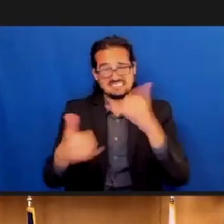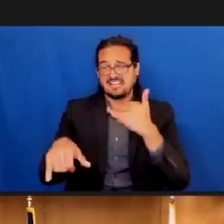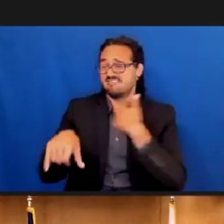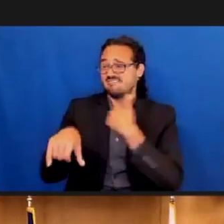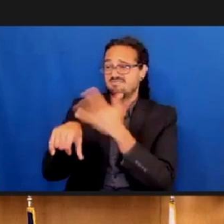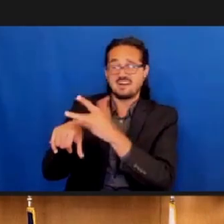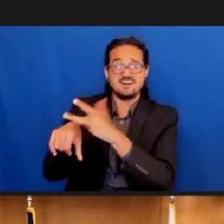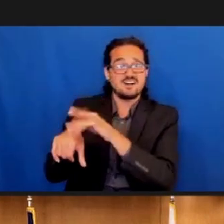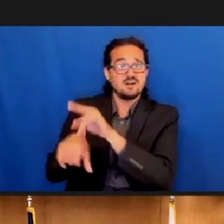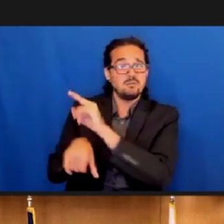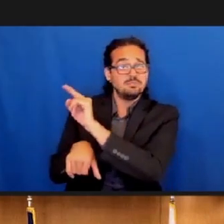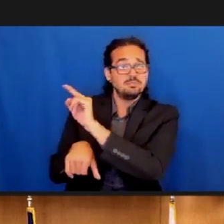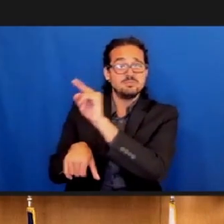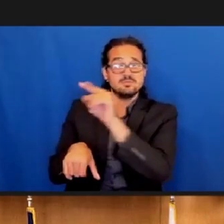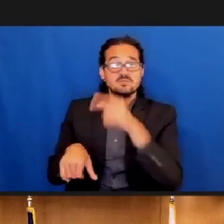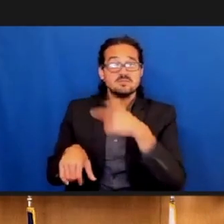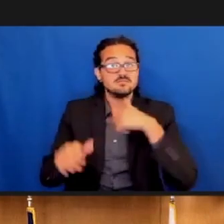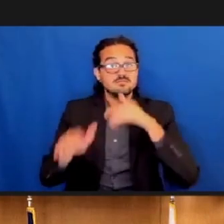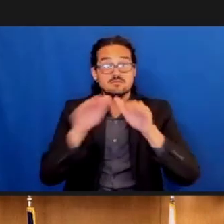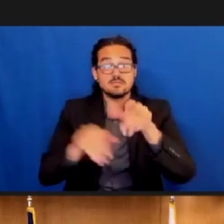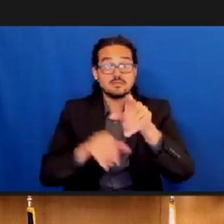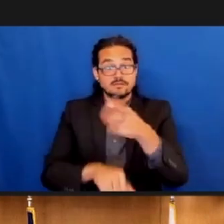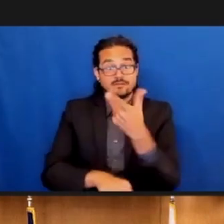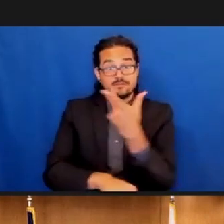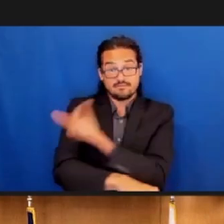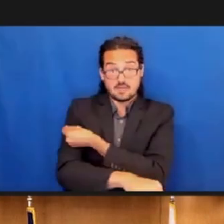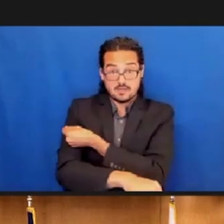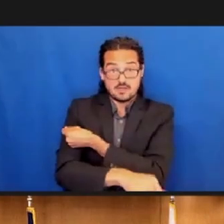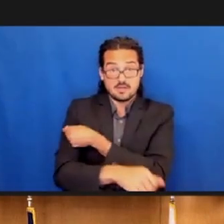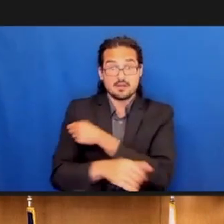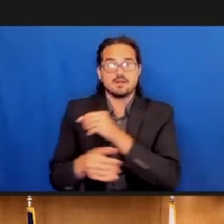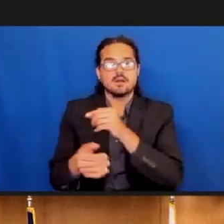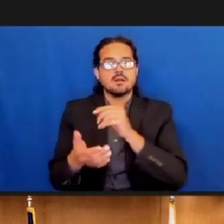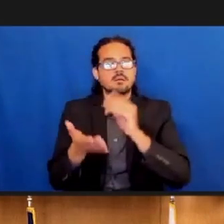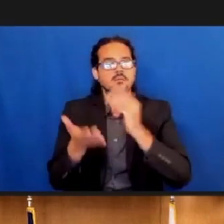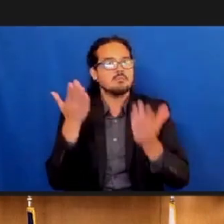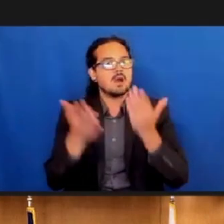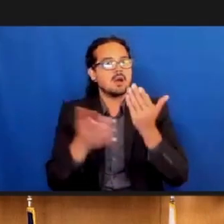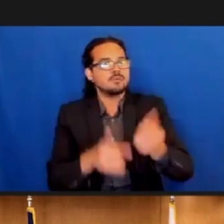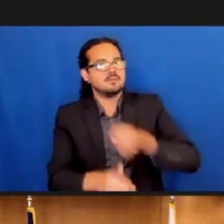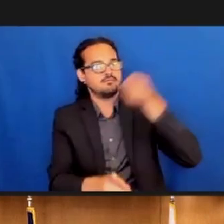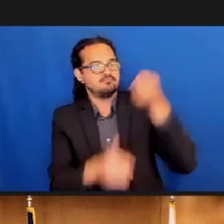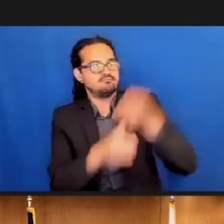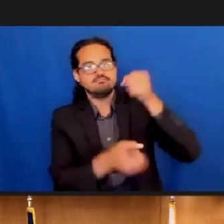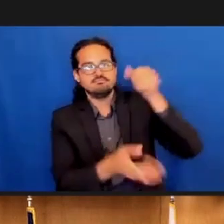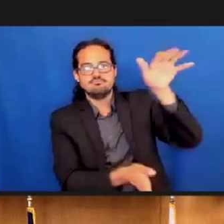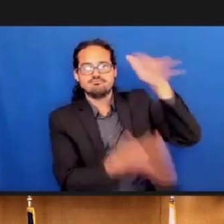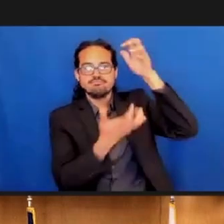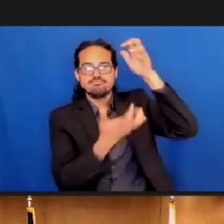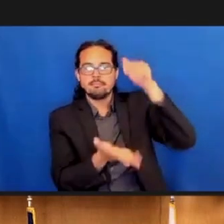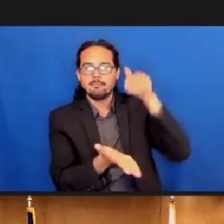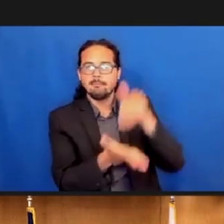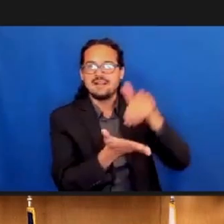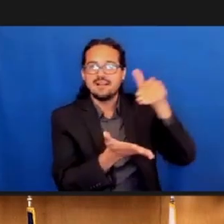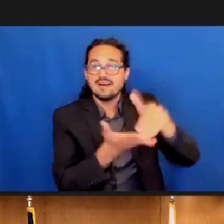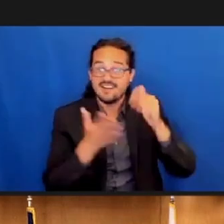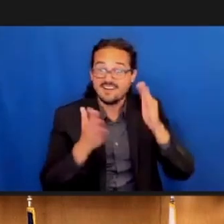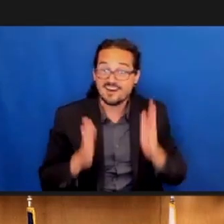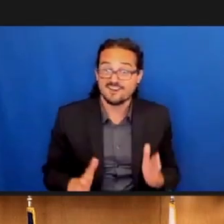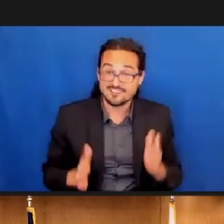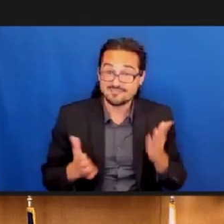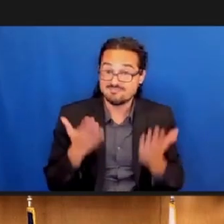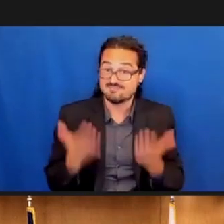get a shot and become a millionaire. You never know. So you can find information on where to get vaccinated at